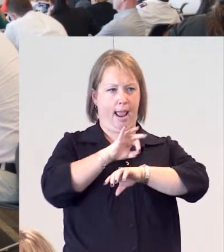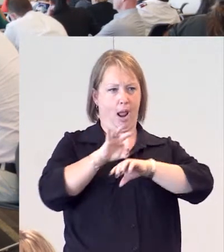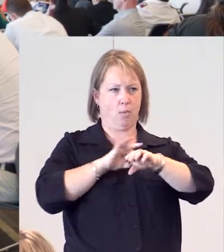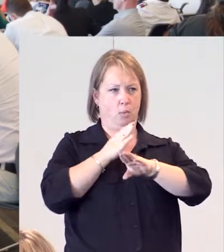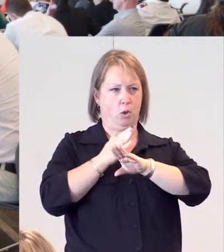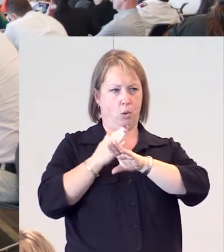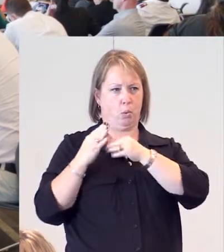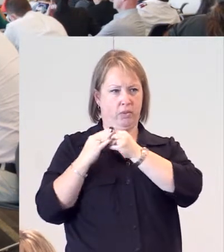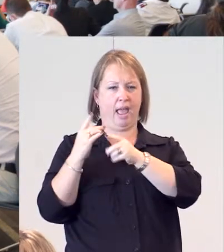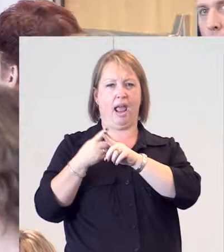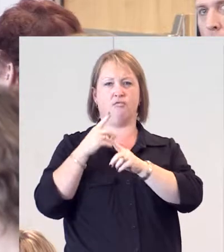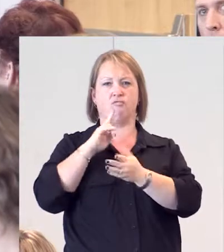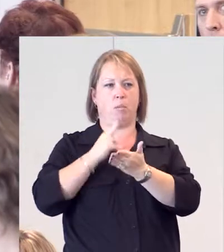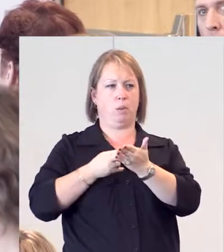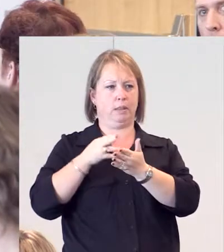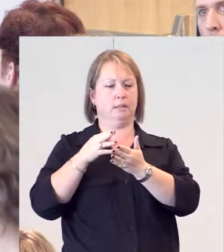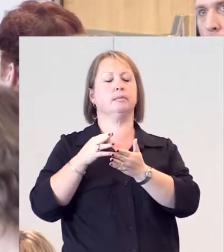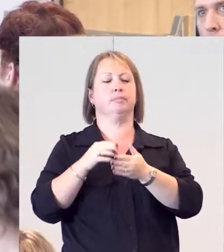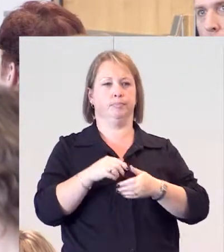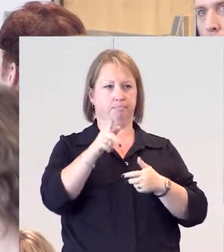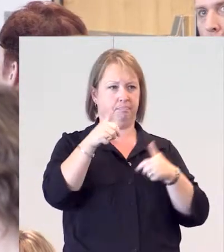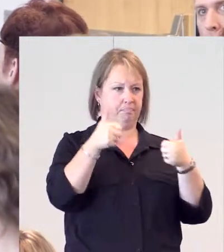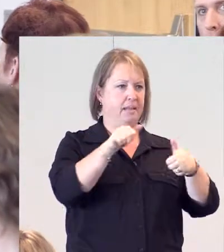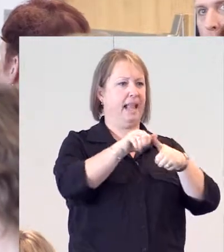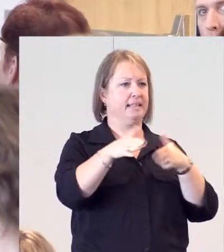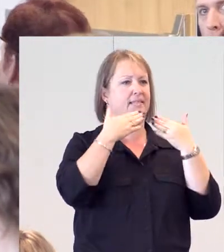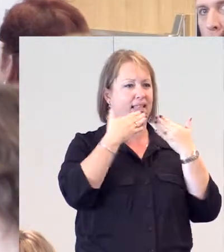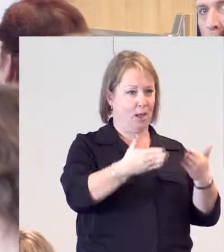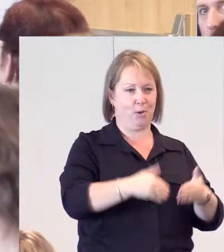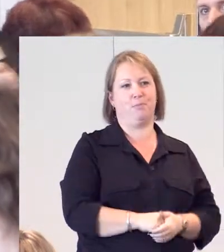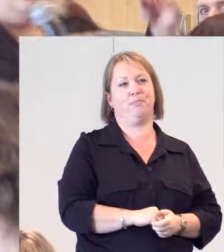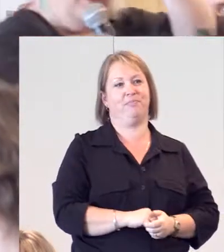with, and reporting systems. Excellent. Thanks, Felicity.